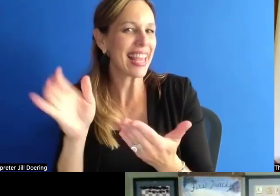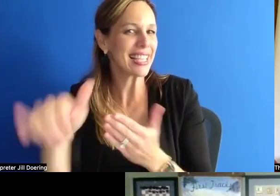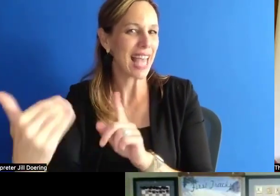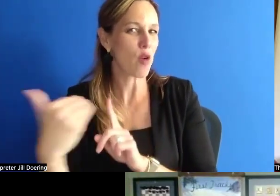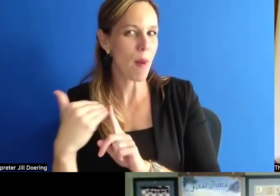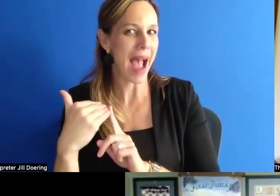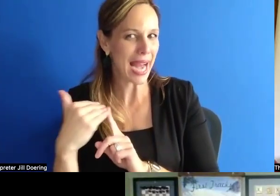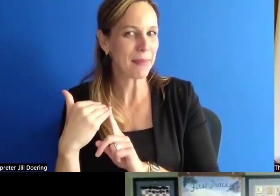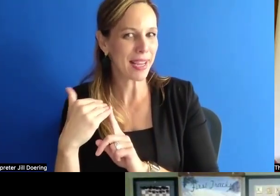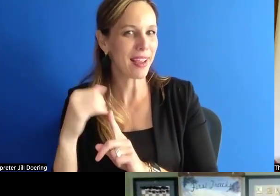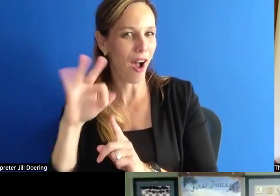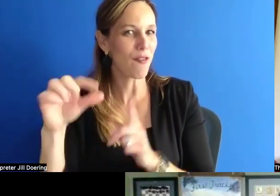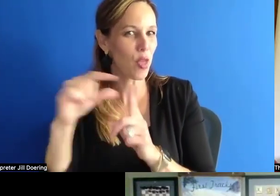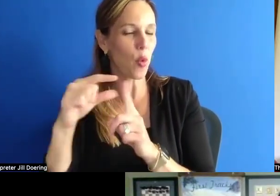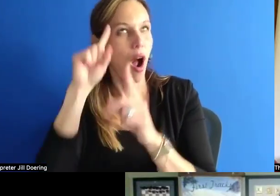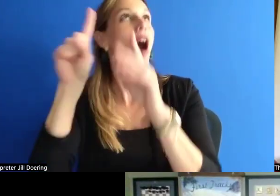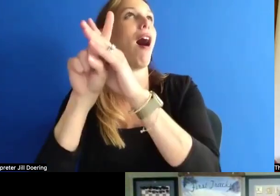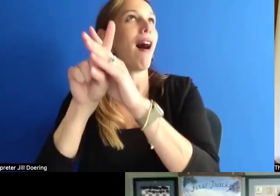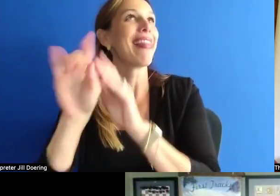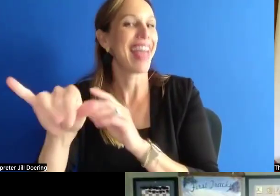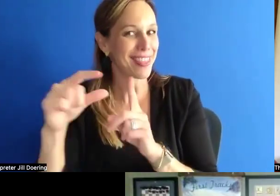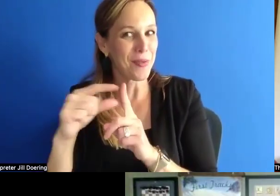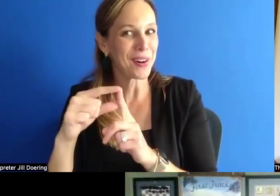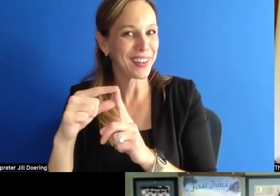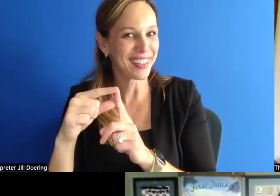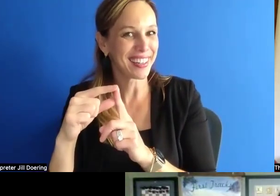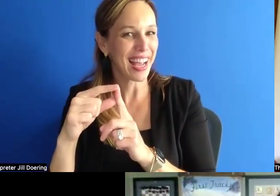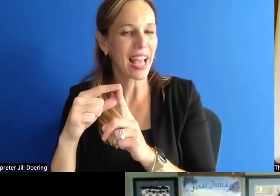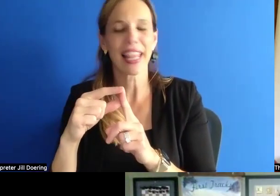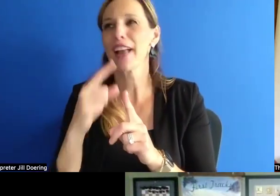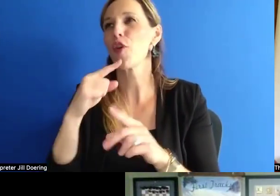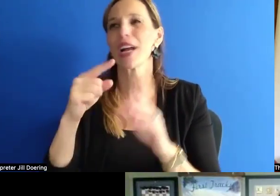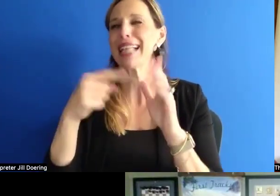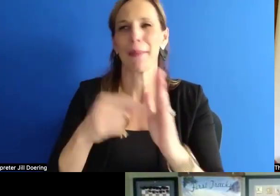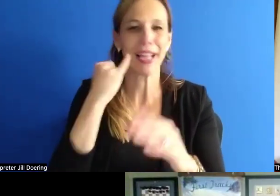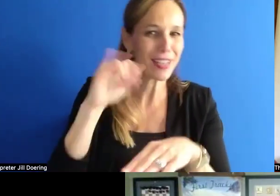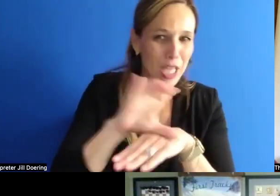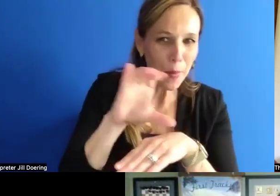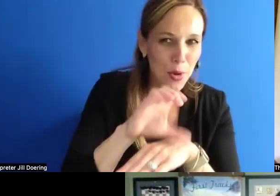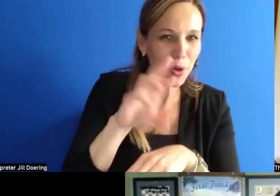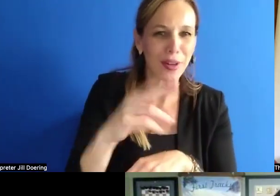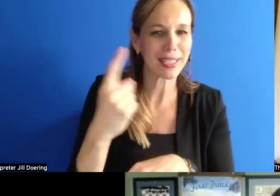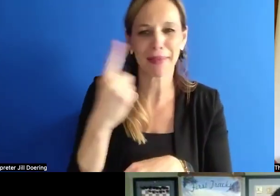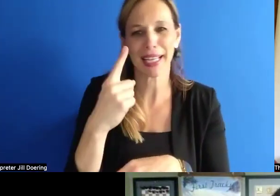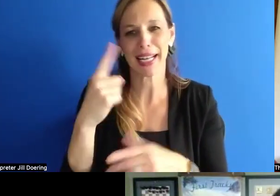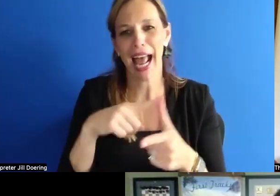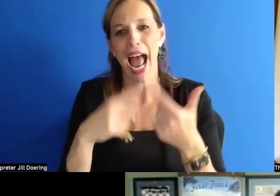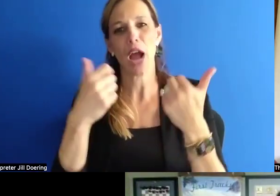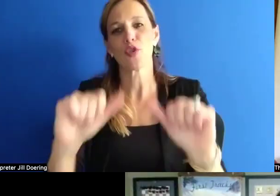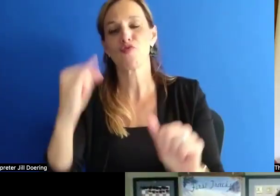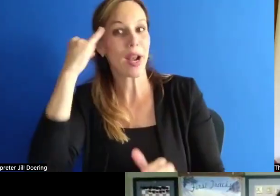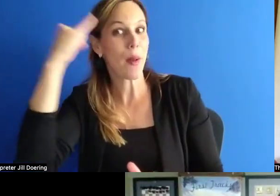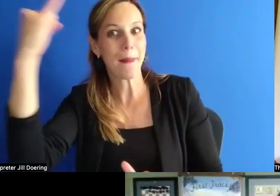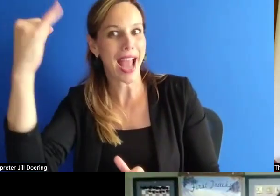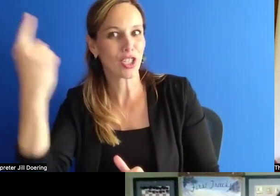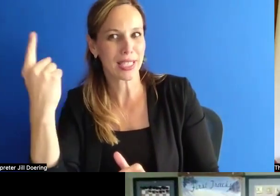a word. So if the word, I don't know, was computer, then I would try to imagine